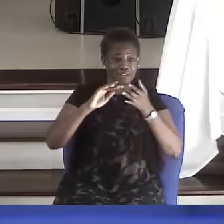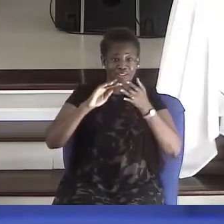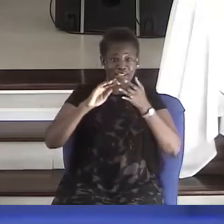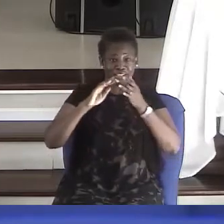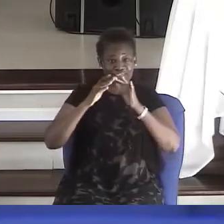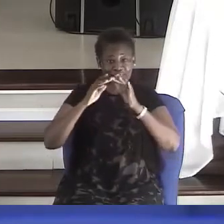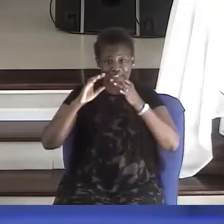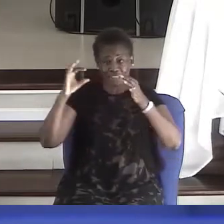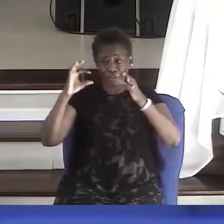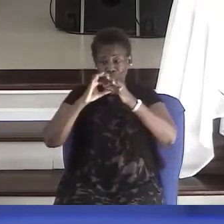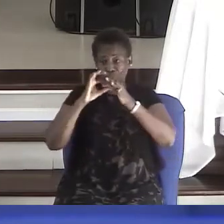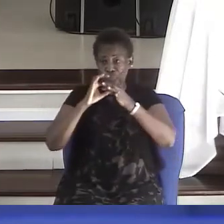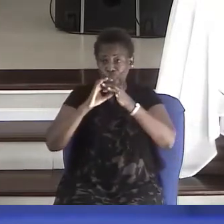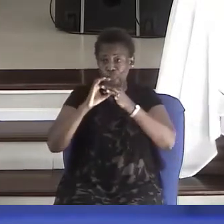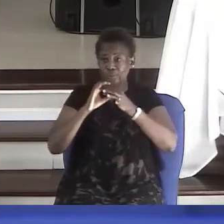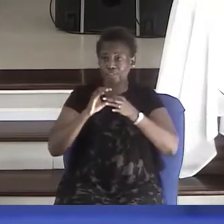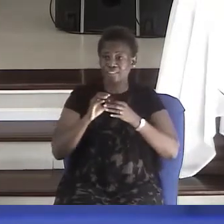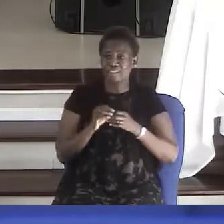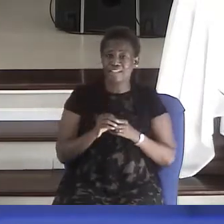fact that digital has been down